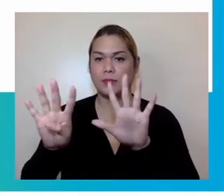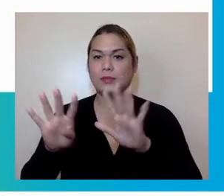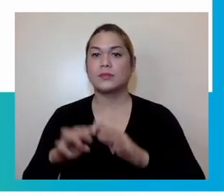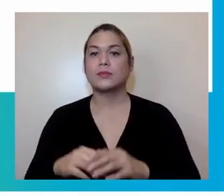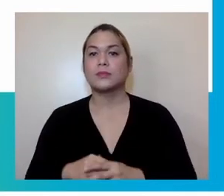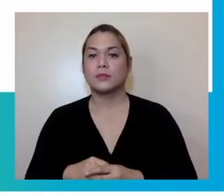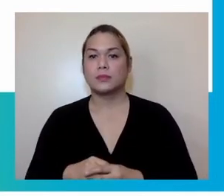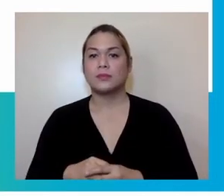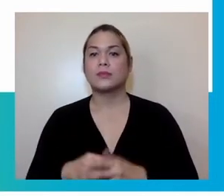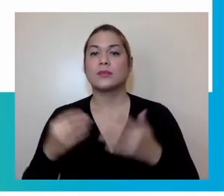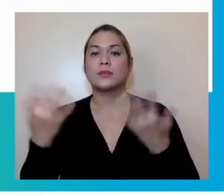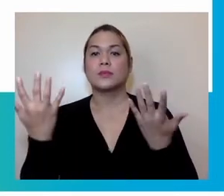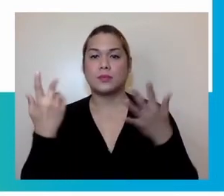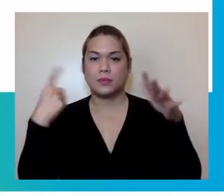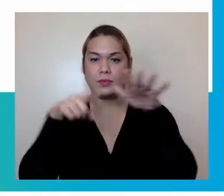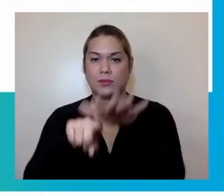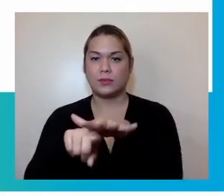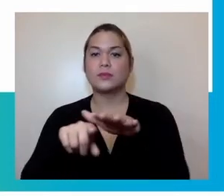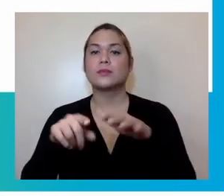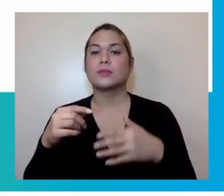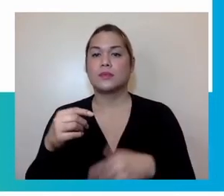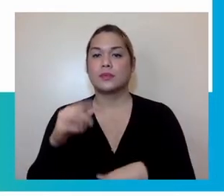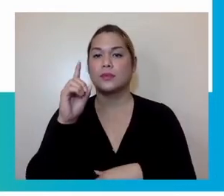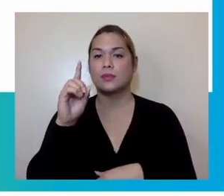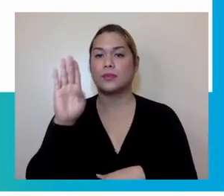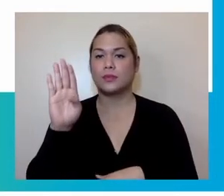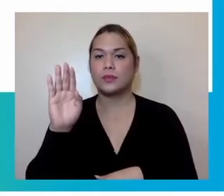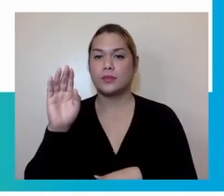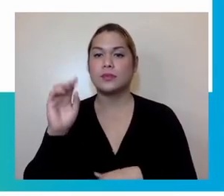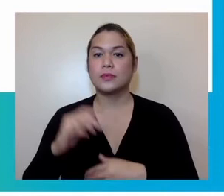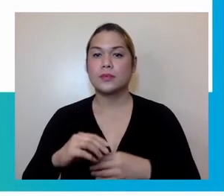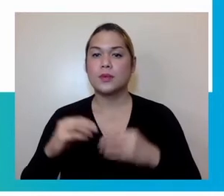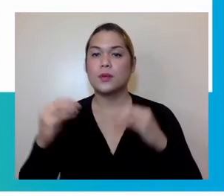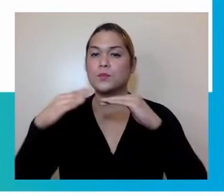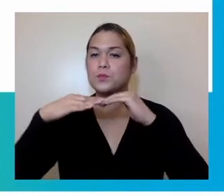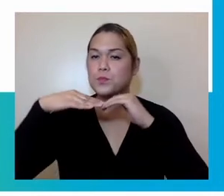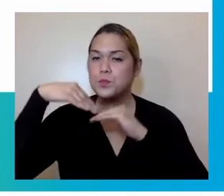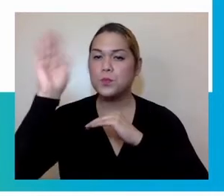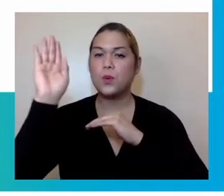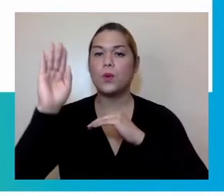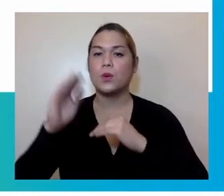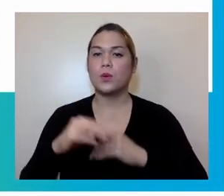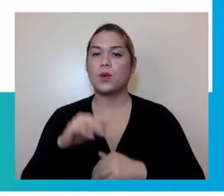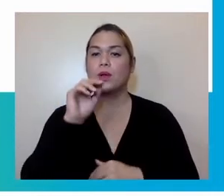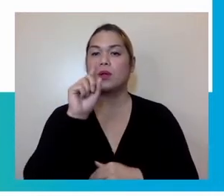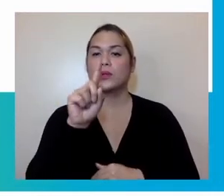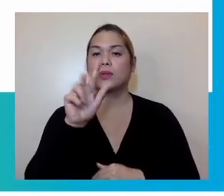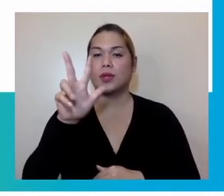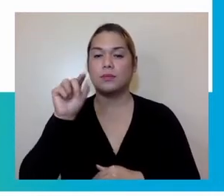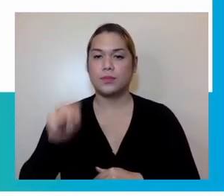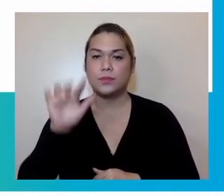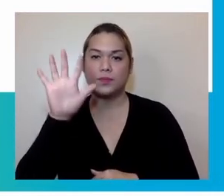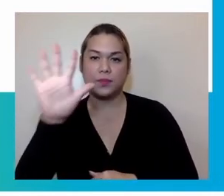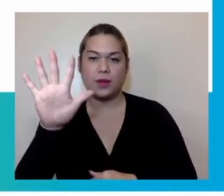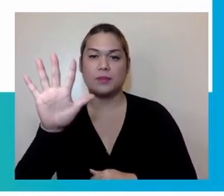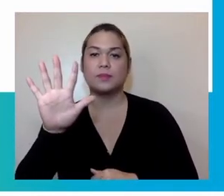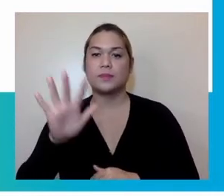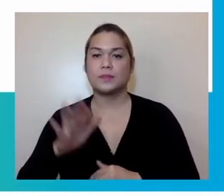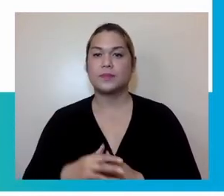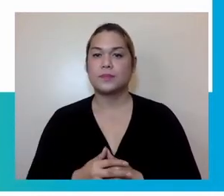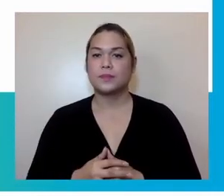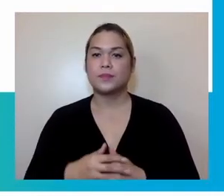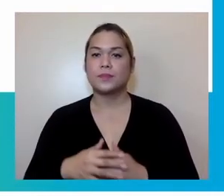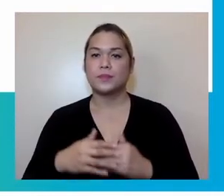borrowers were able to get social inclusion average score of only 3.5, according to the World Bank CPIA policies for